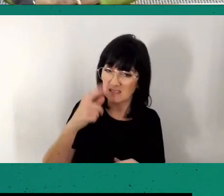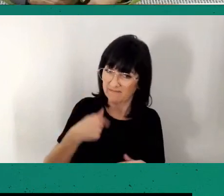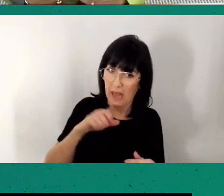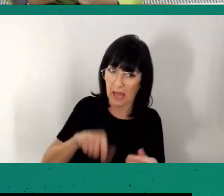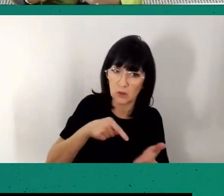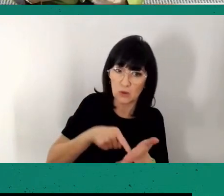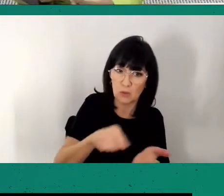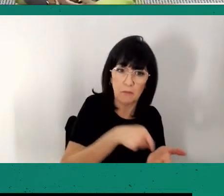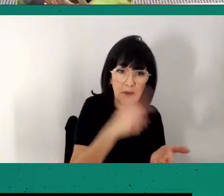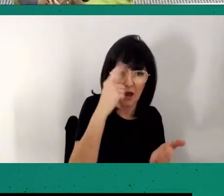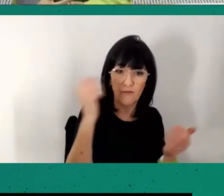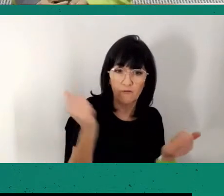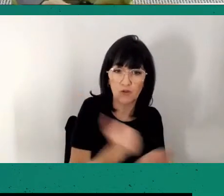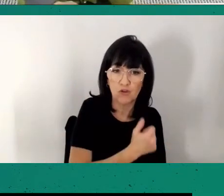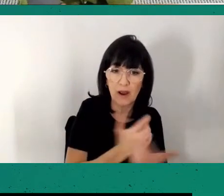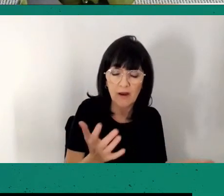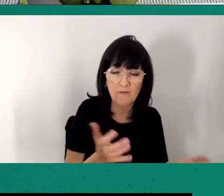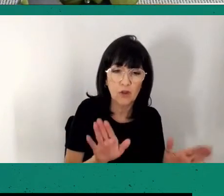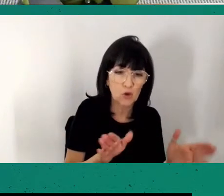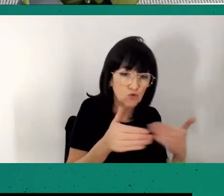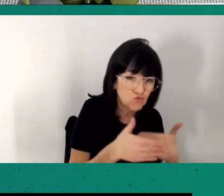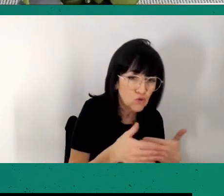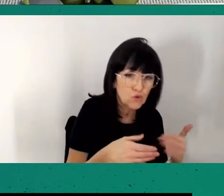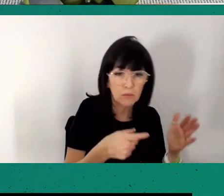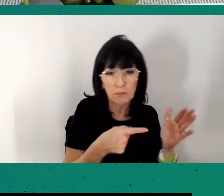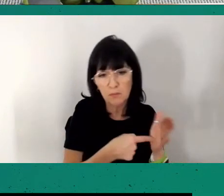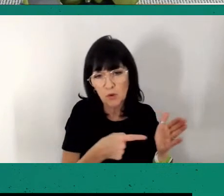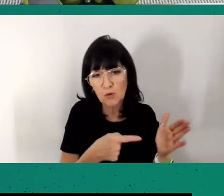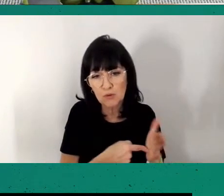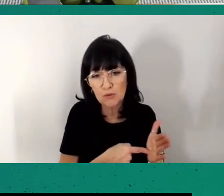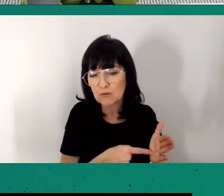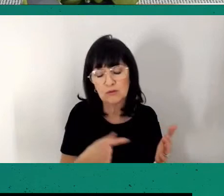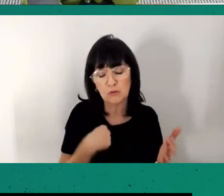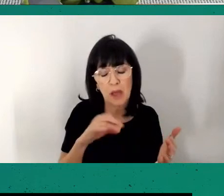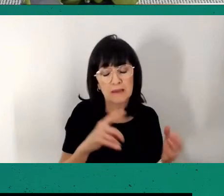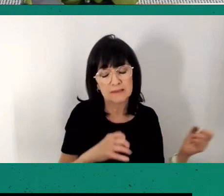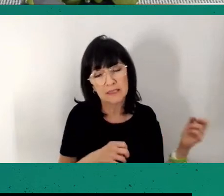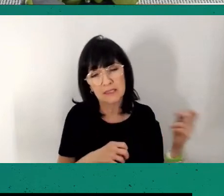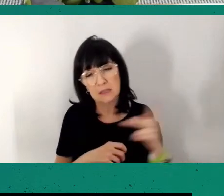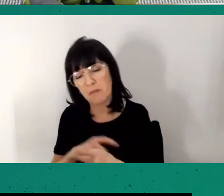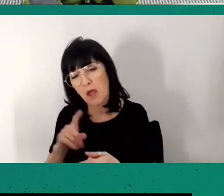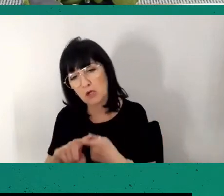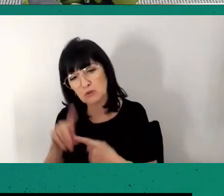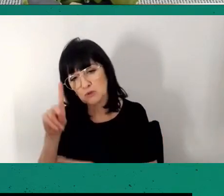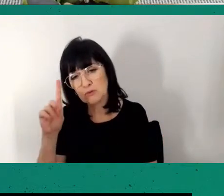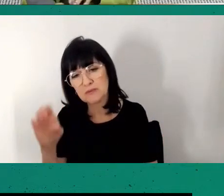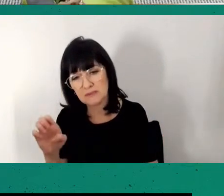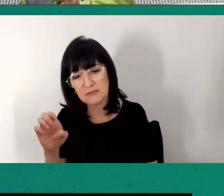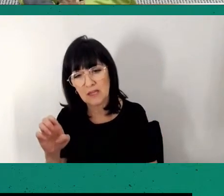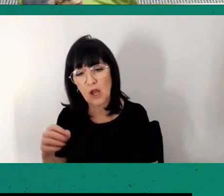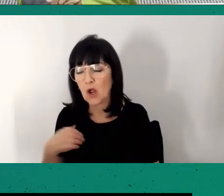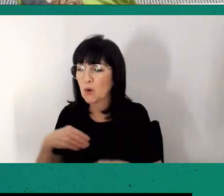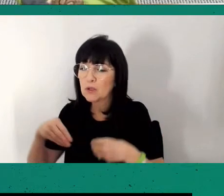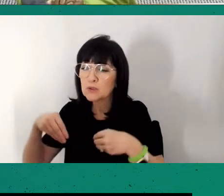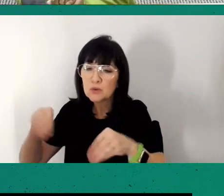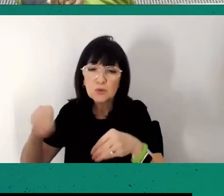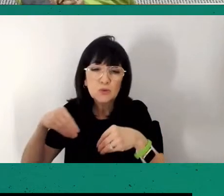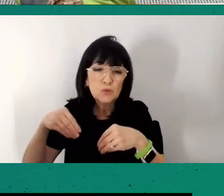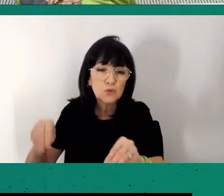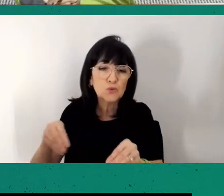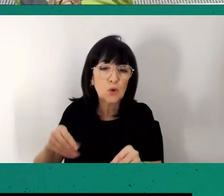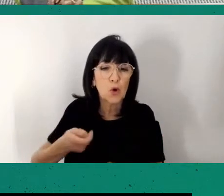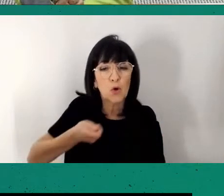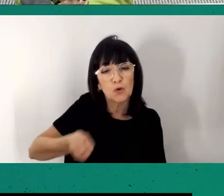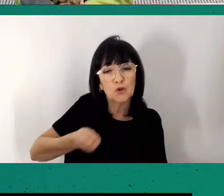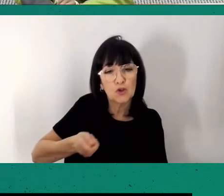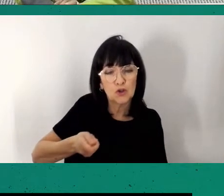that the room and board and so forth. And so I came on back to Delaware and sold cookware and substituted